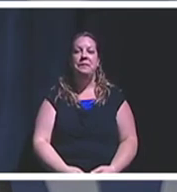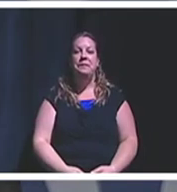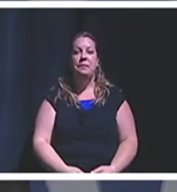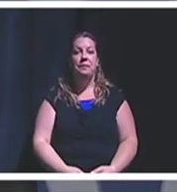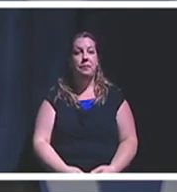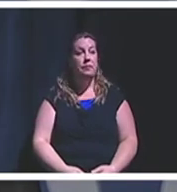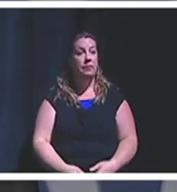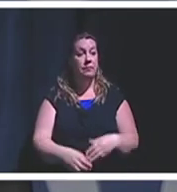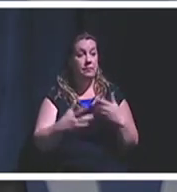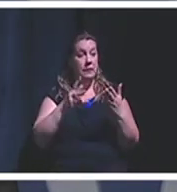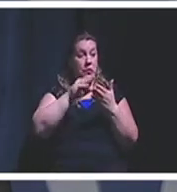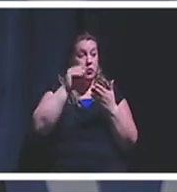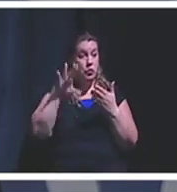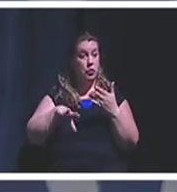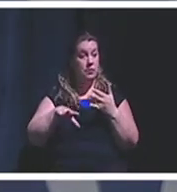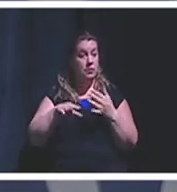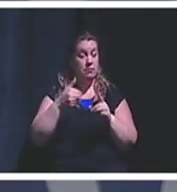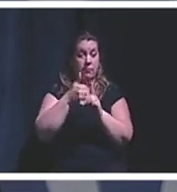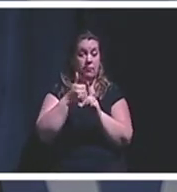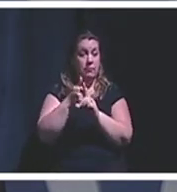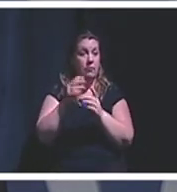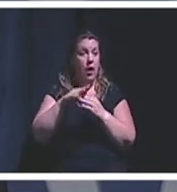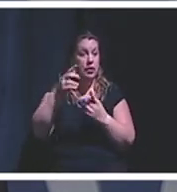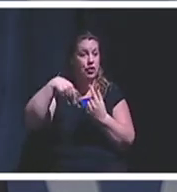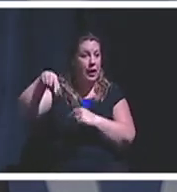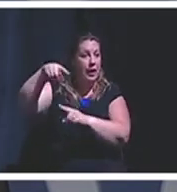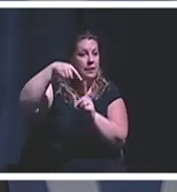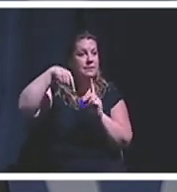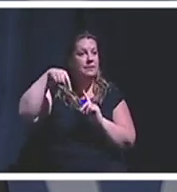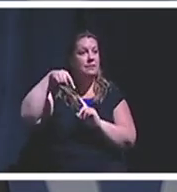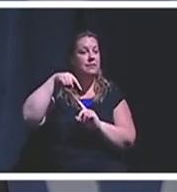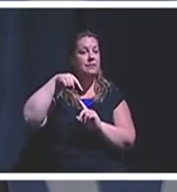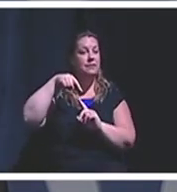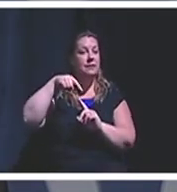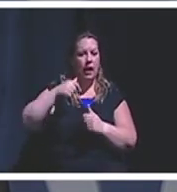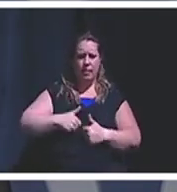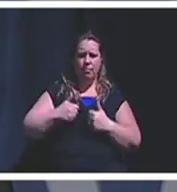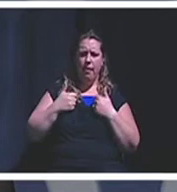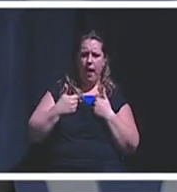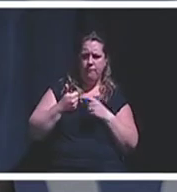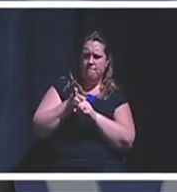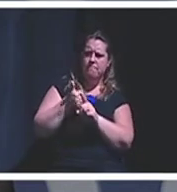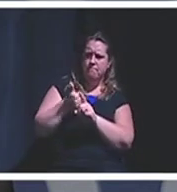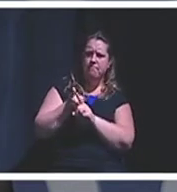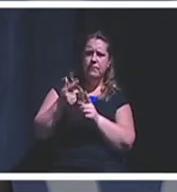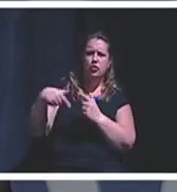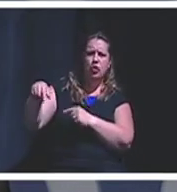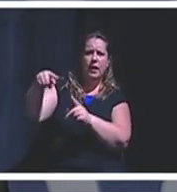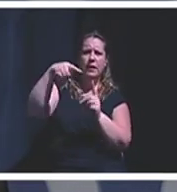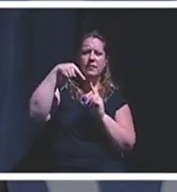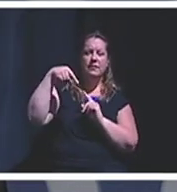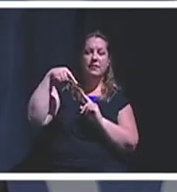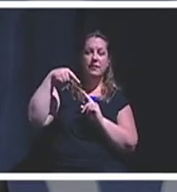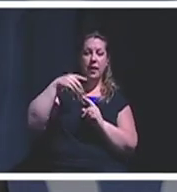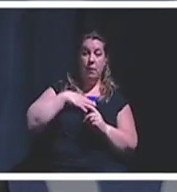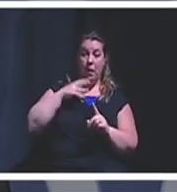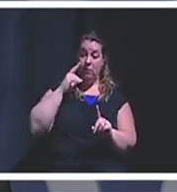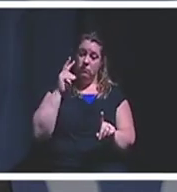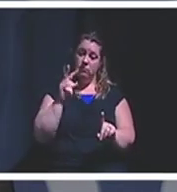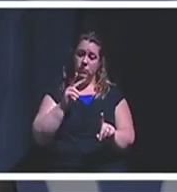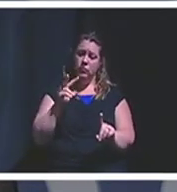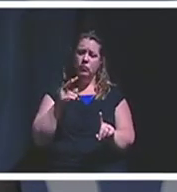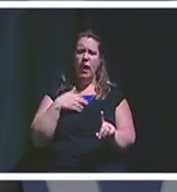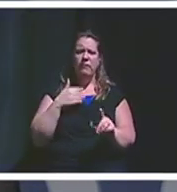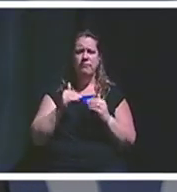Graduates, you're on a journey. Life is a journey. In my view, there's stages of your